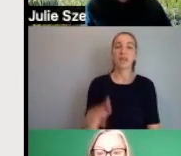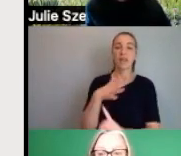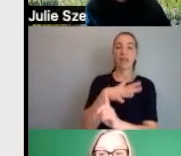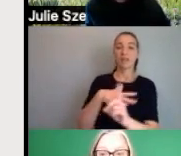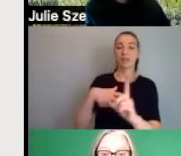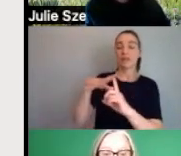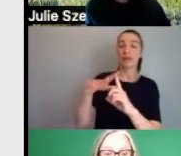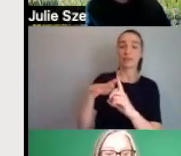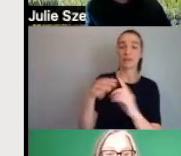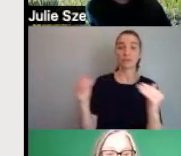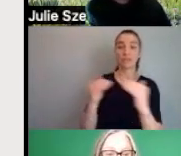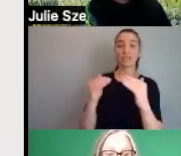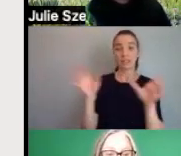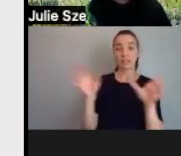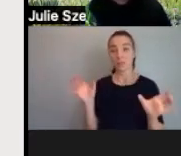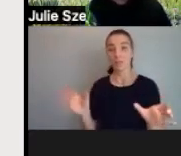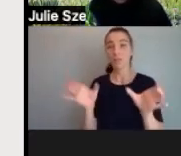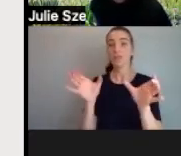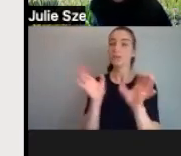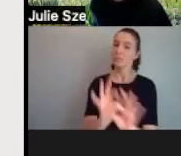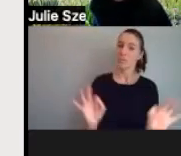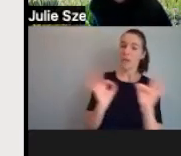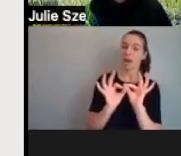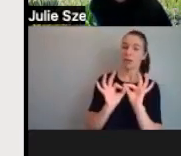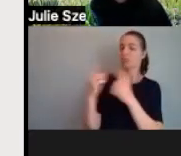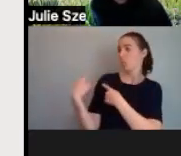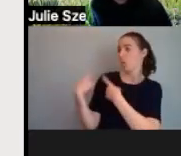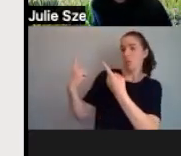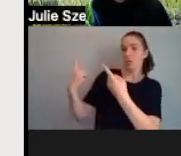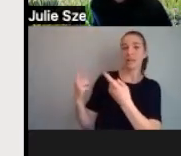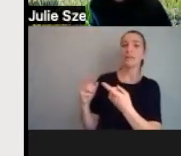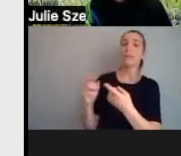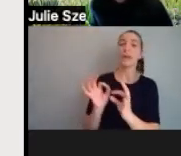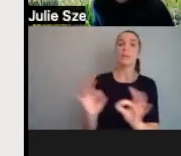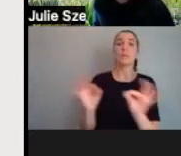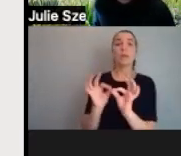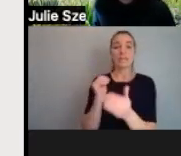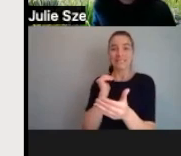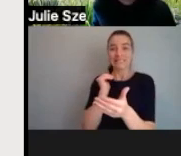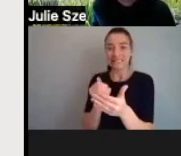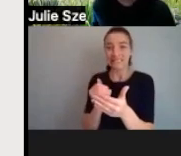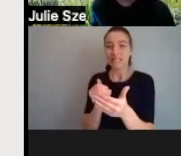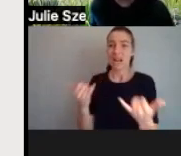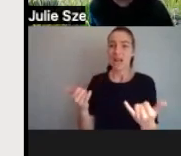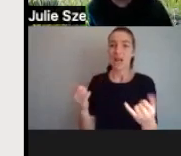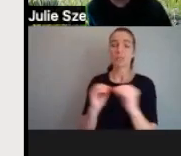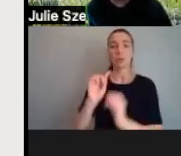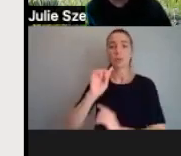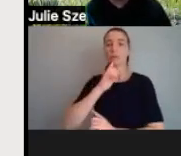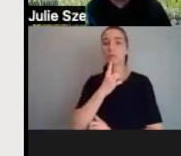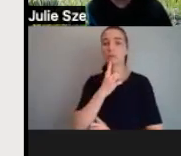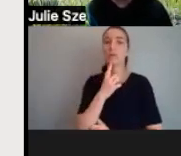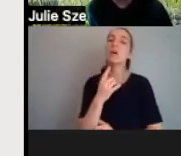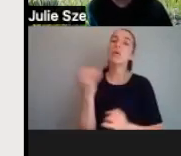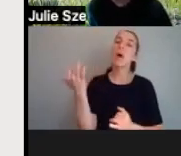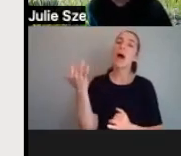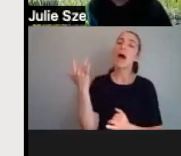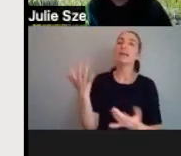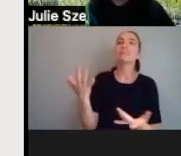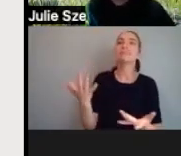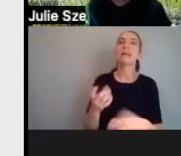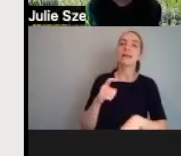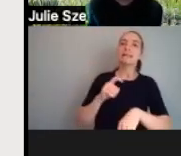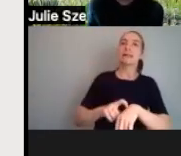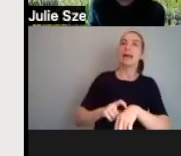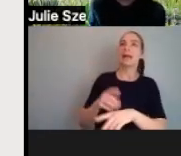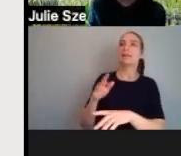always have, and, but there's specifically and particularly now, um, in part because they connect issues of time and space and they